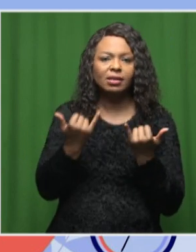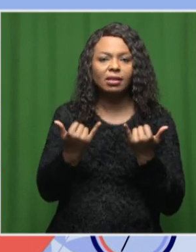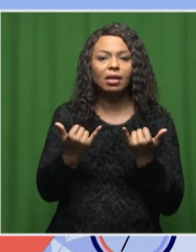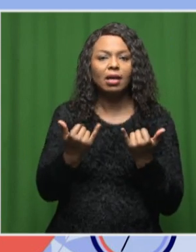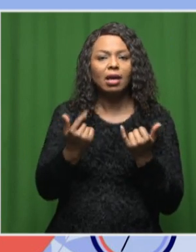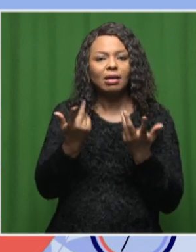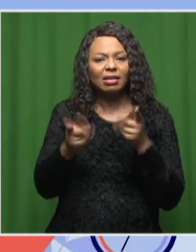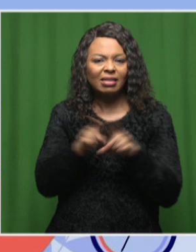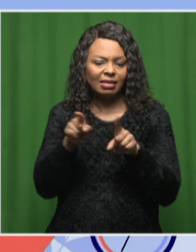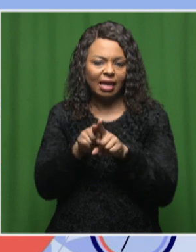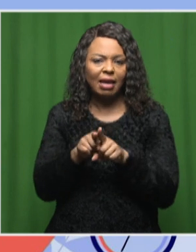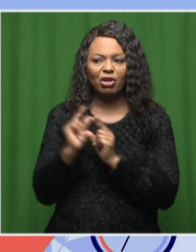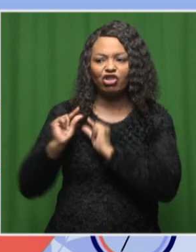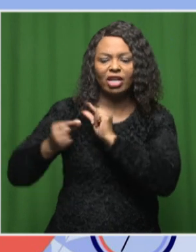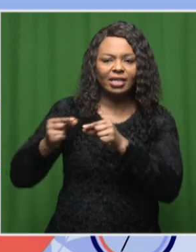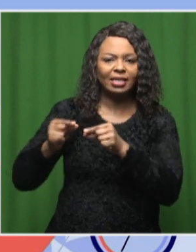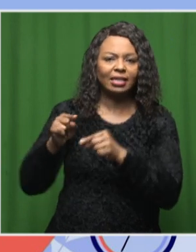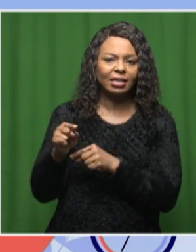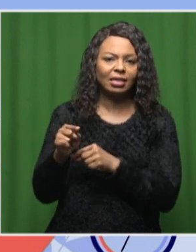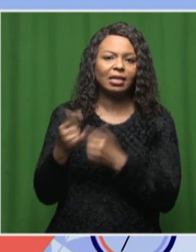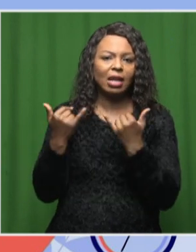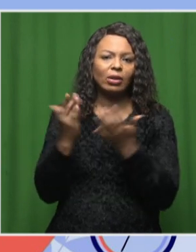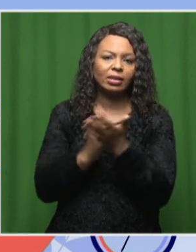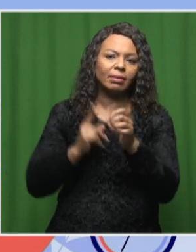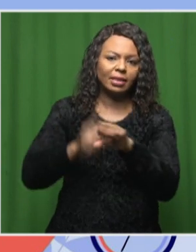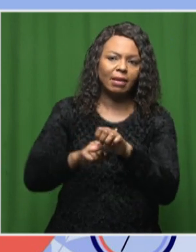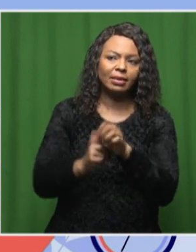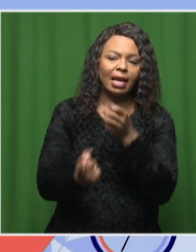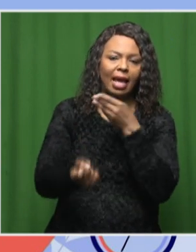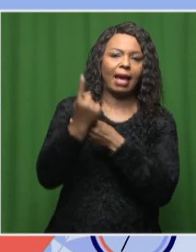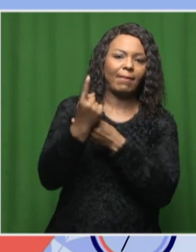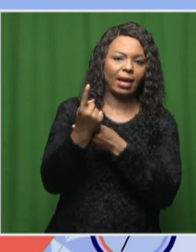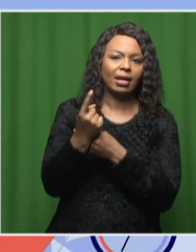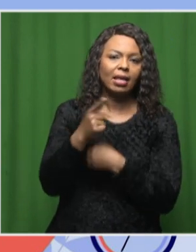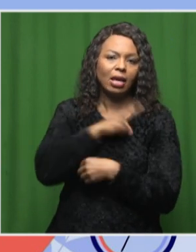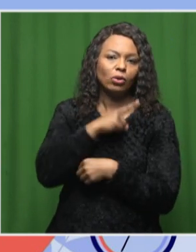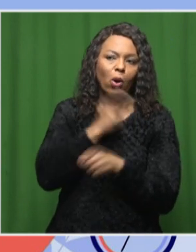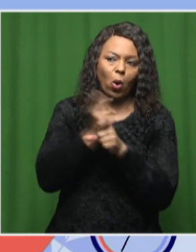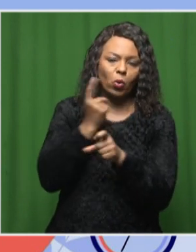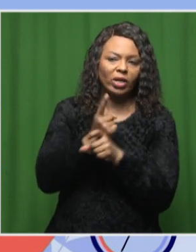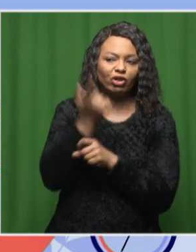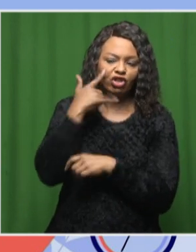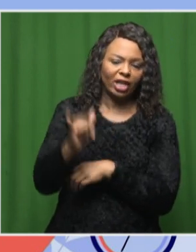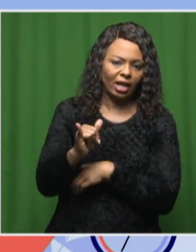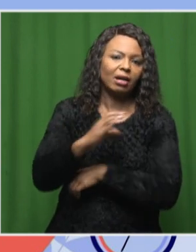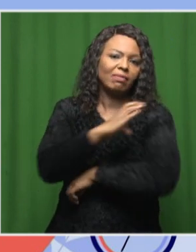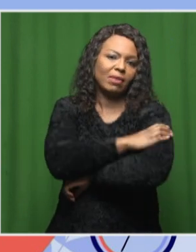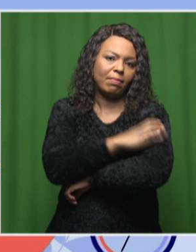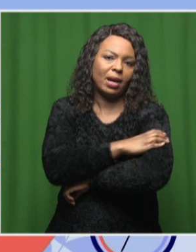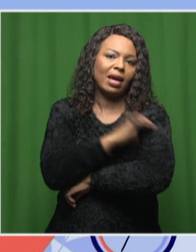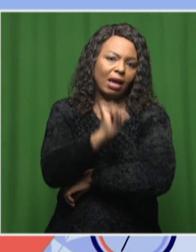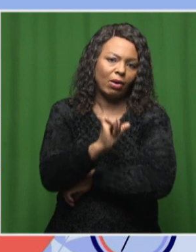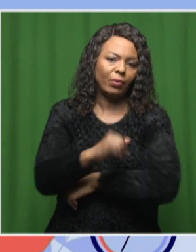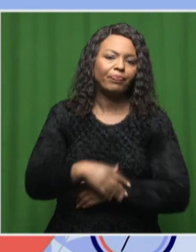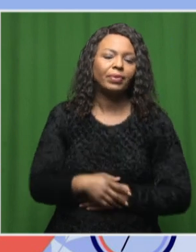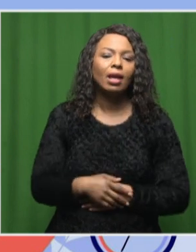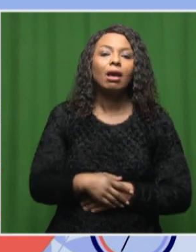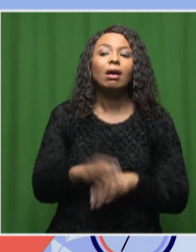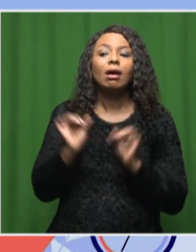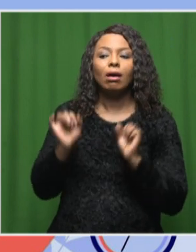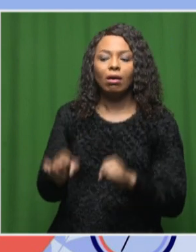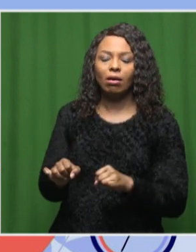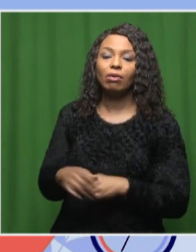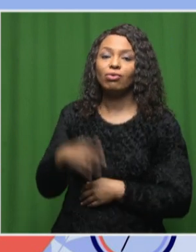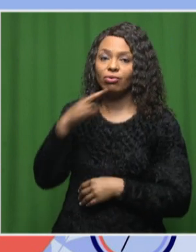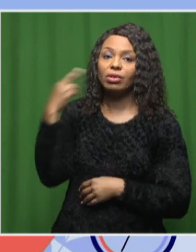you're genetically predisposed, and it's all the more reason why you should have yourself tested more regularly. Indeed, and this is the